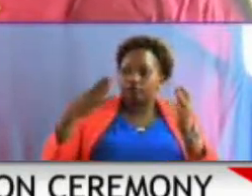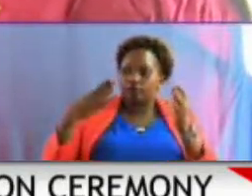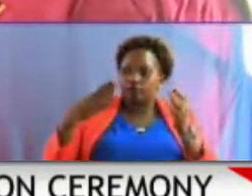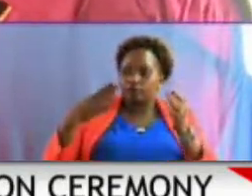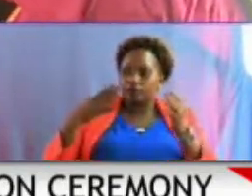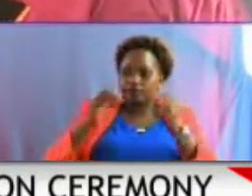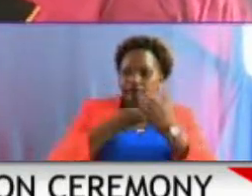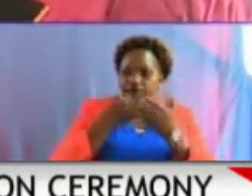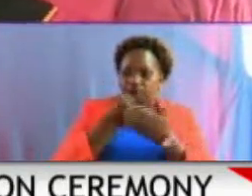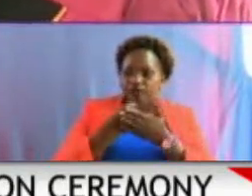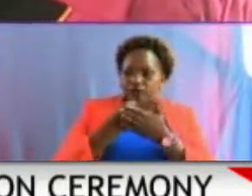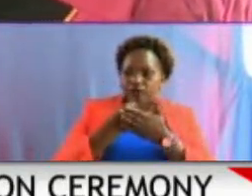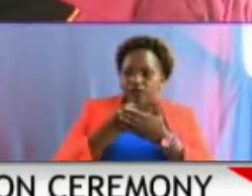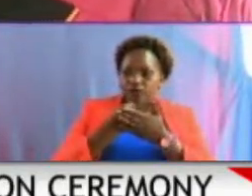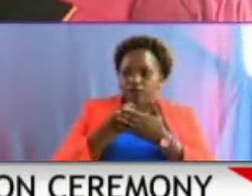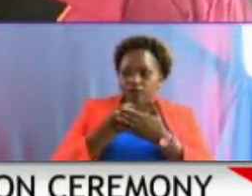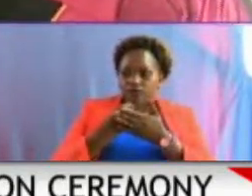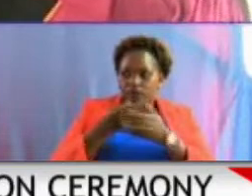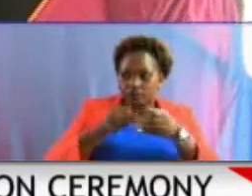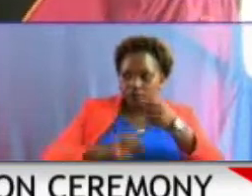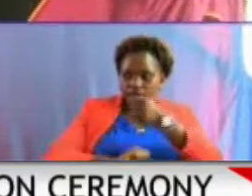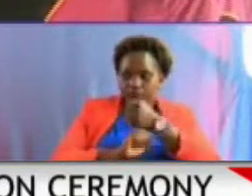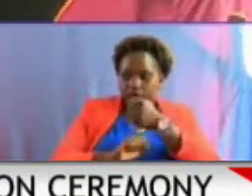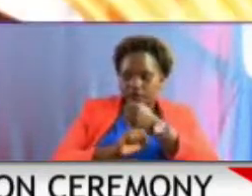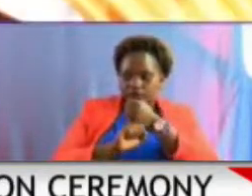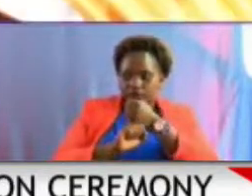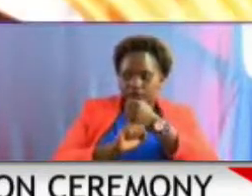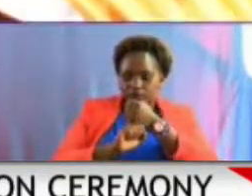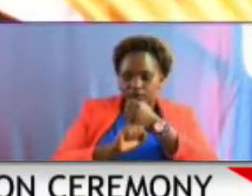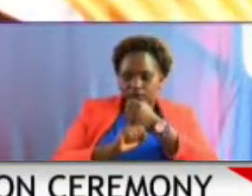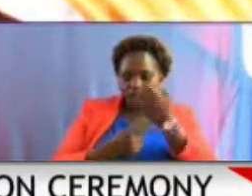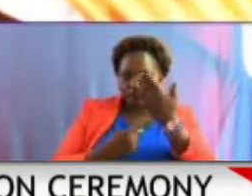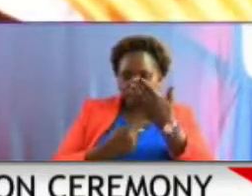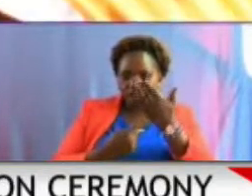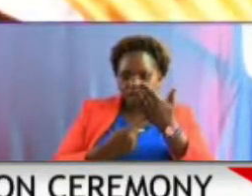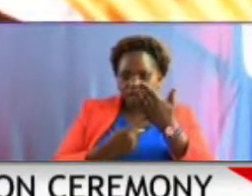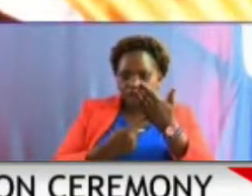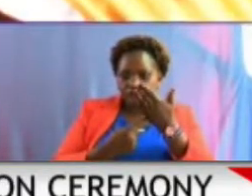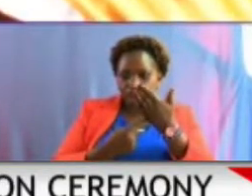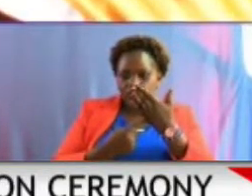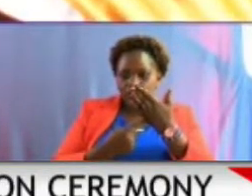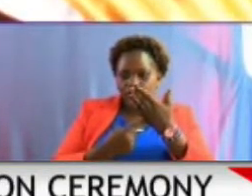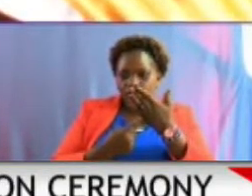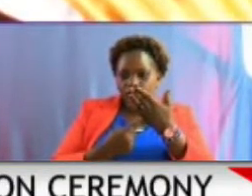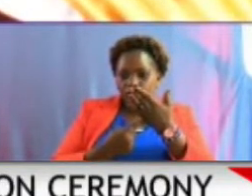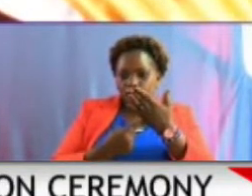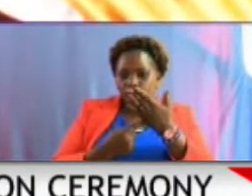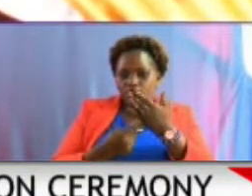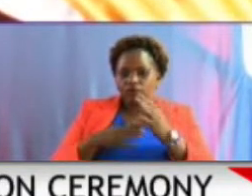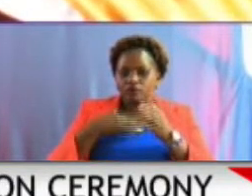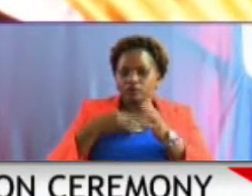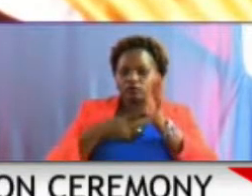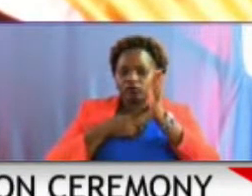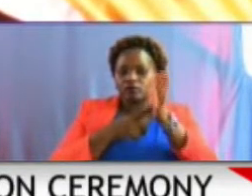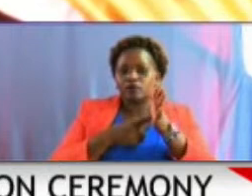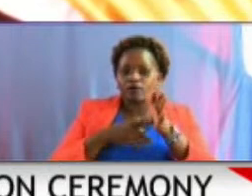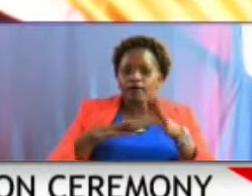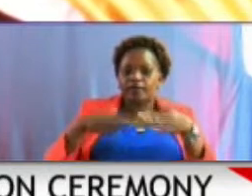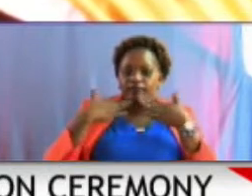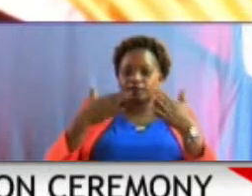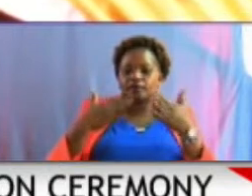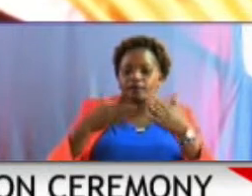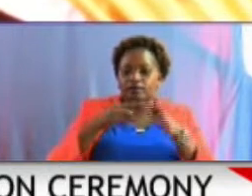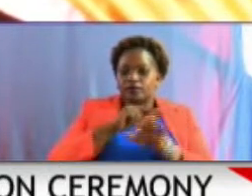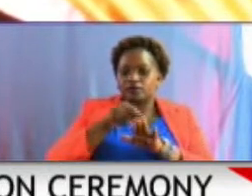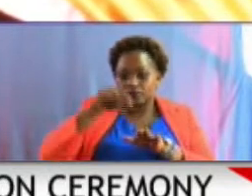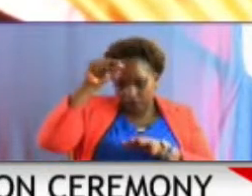and financial resources to strengthen its digital component. I wish to express our gratitude to the